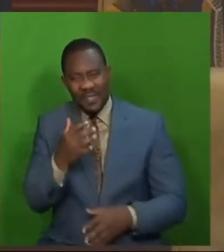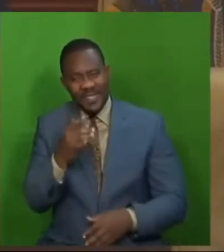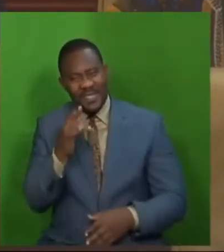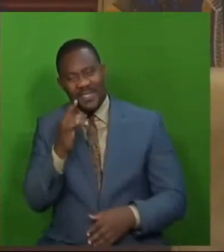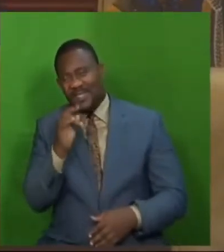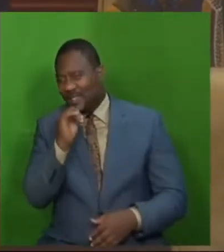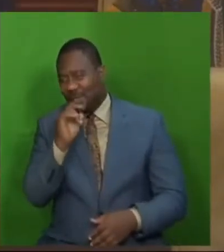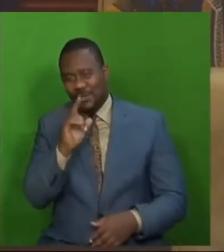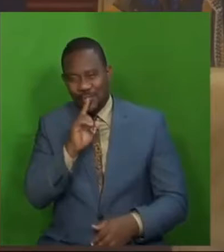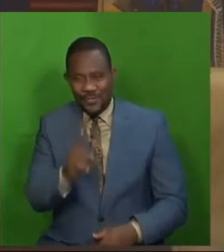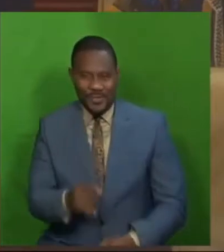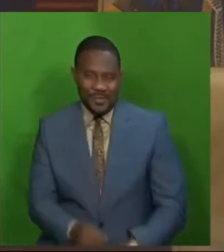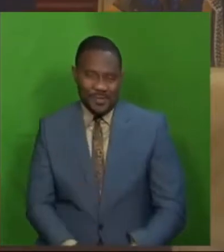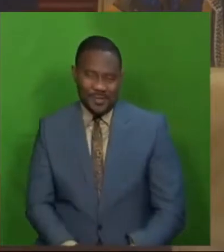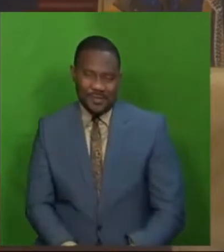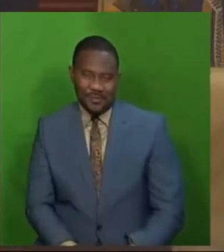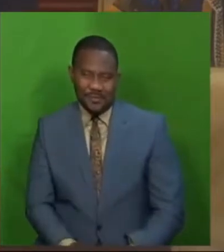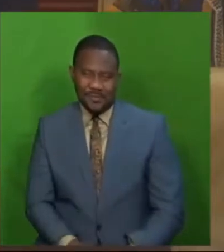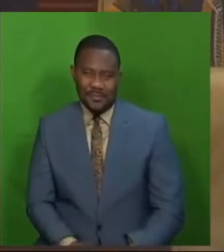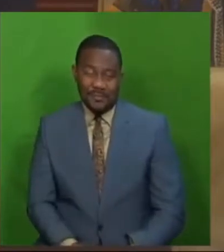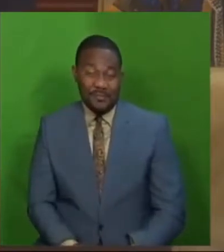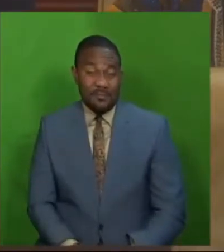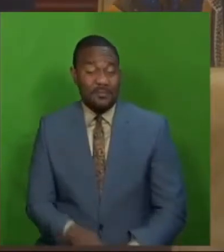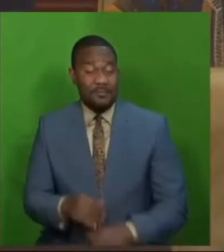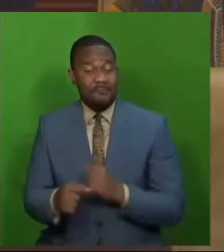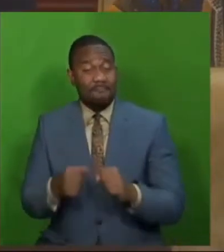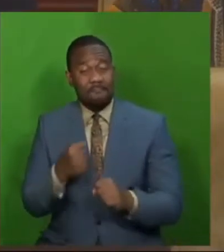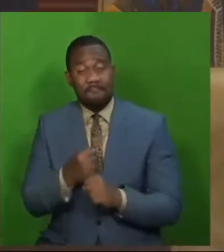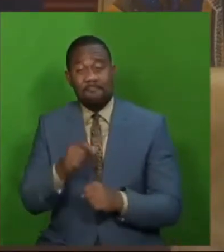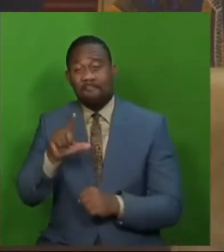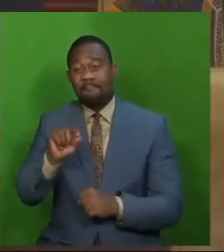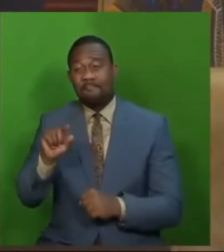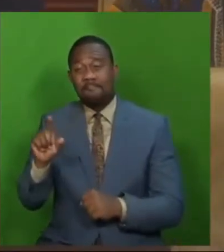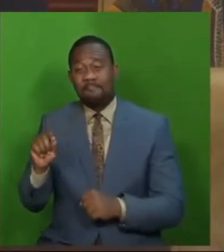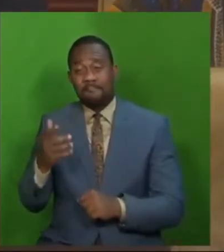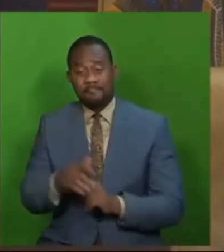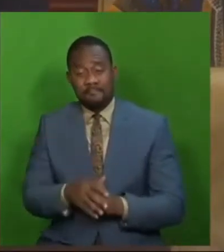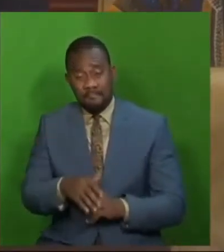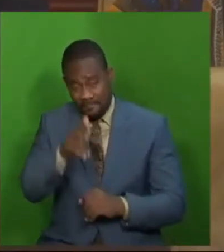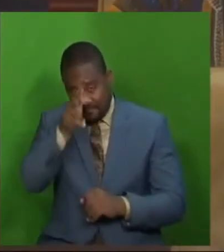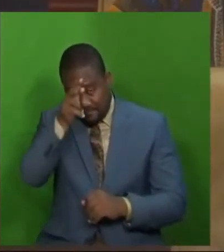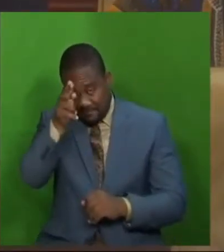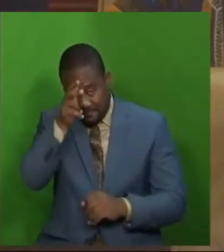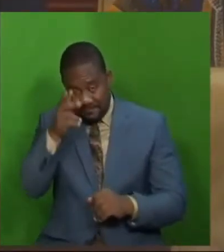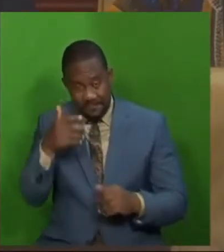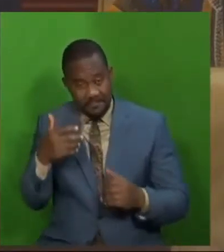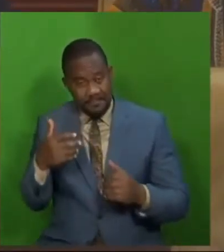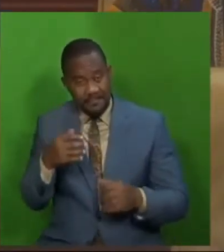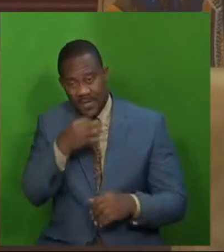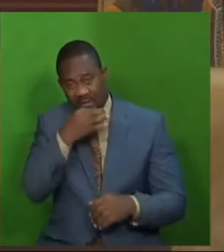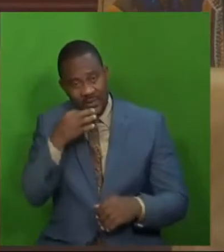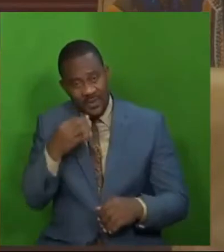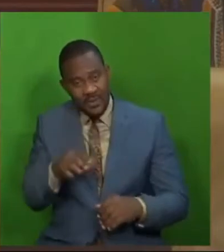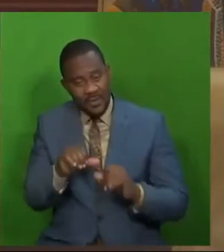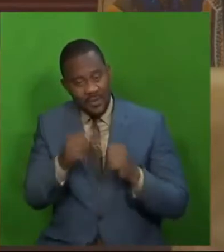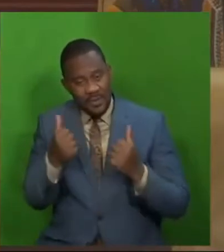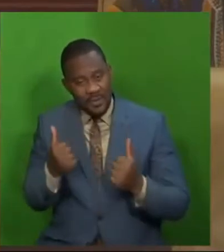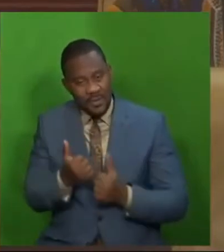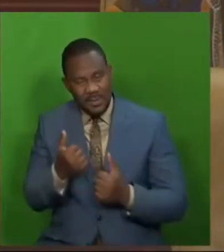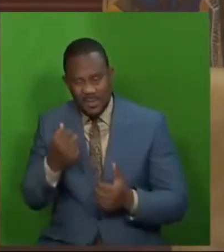in 2020, at some point in time, the Poultry Farmers Association had difficulty getting